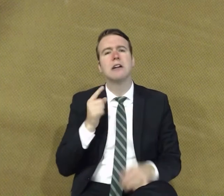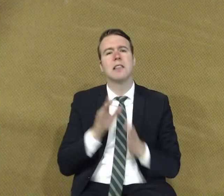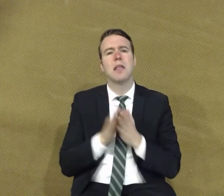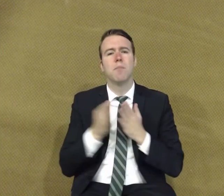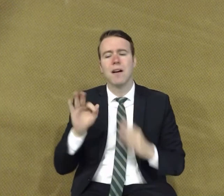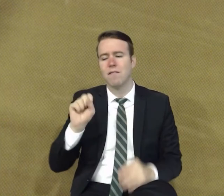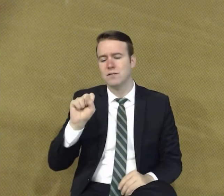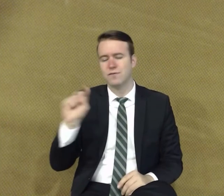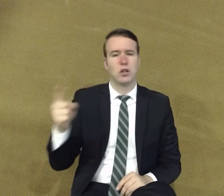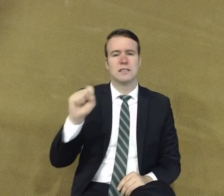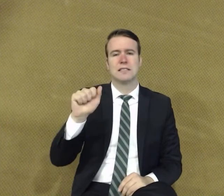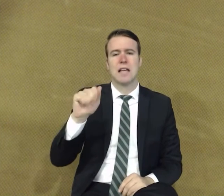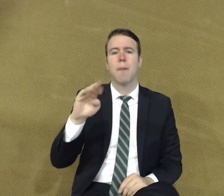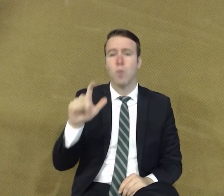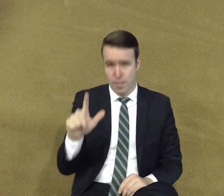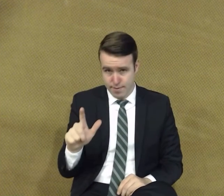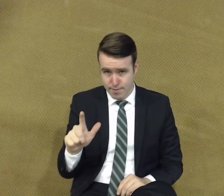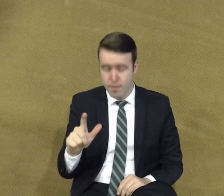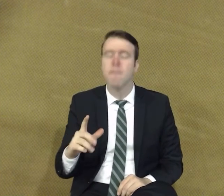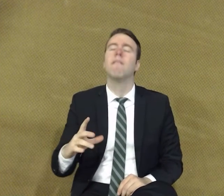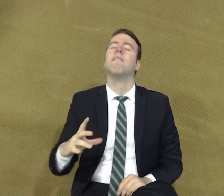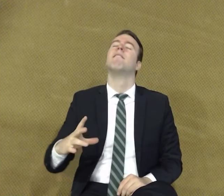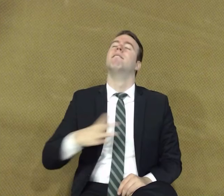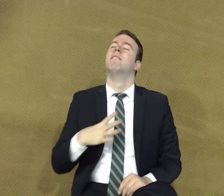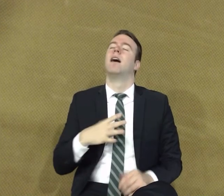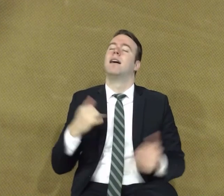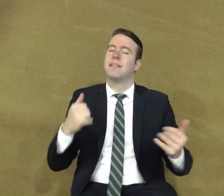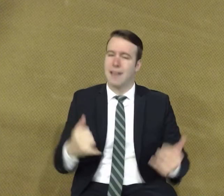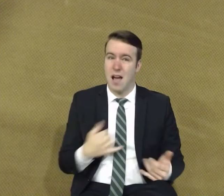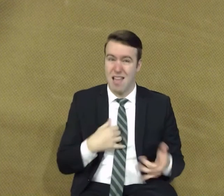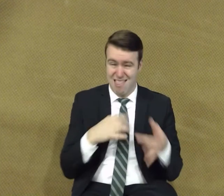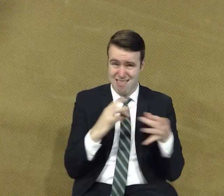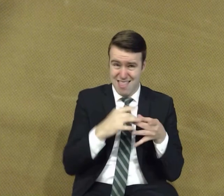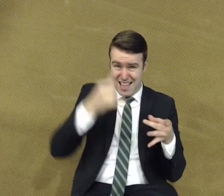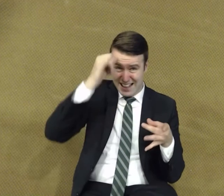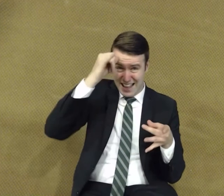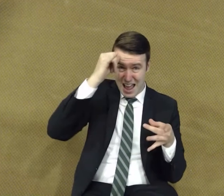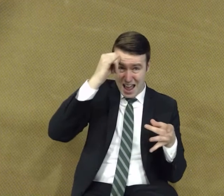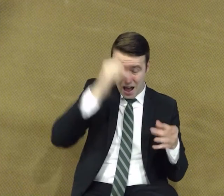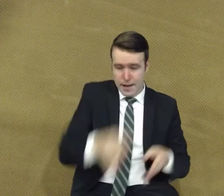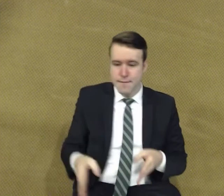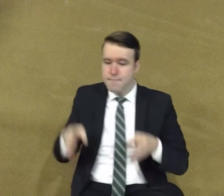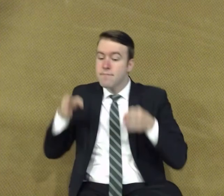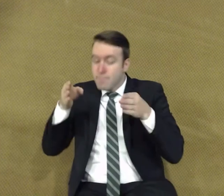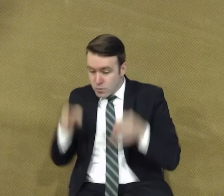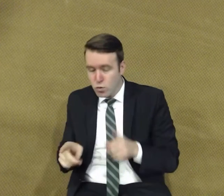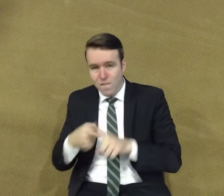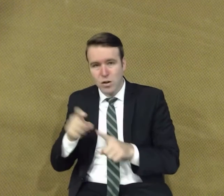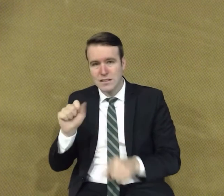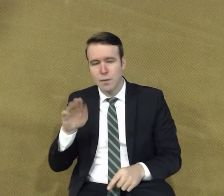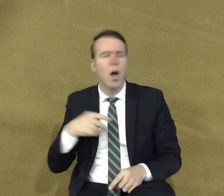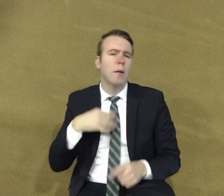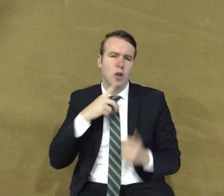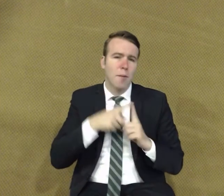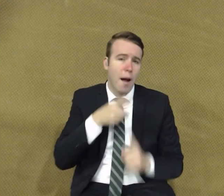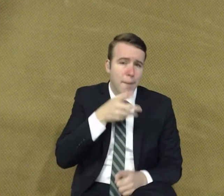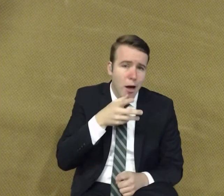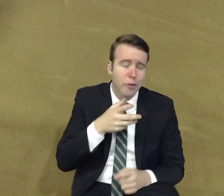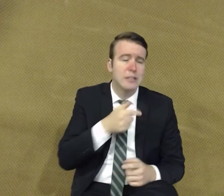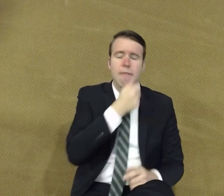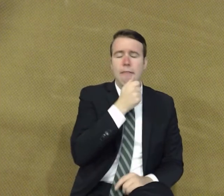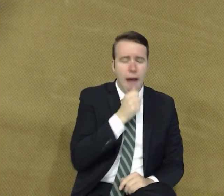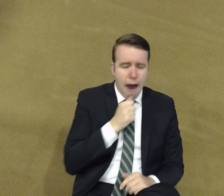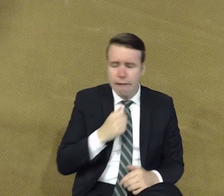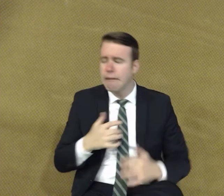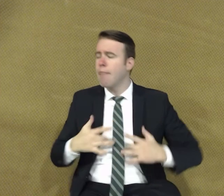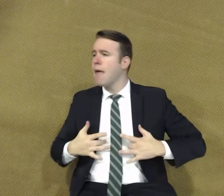Samuel is derived. So let's go look at it for just a moment. We're talking about mothers, the agony and the ecstasy, and right now I'm